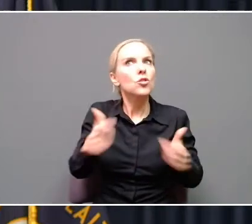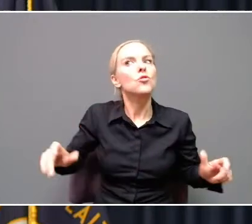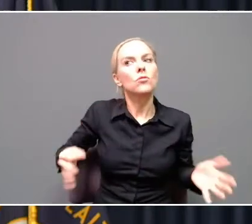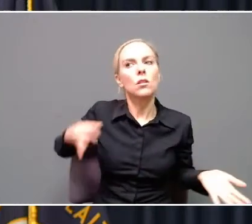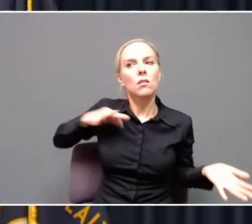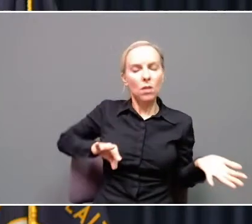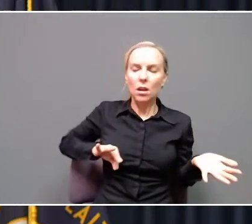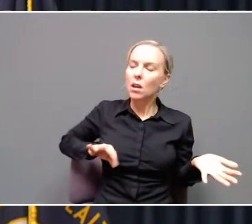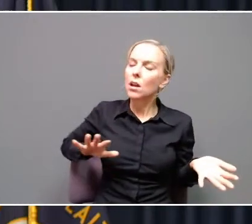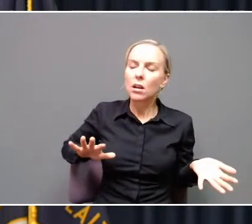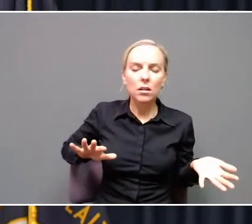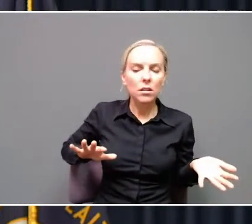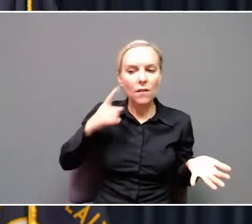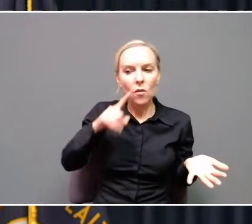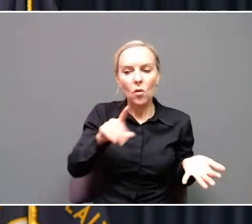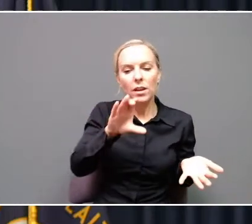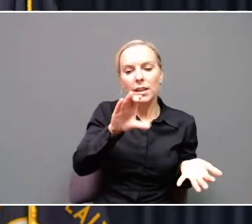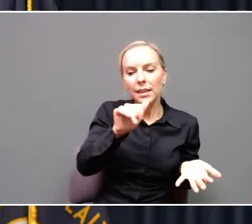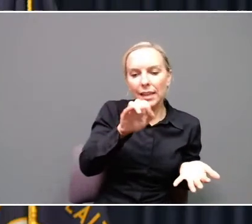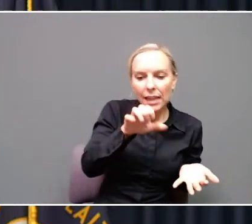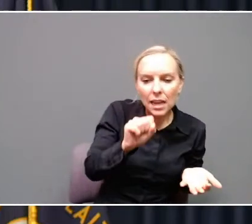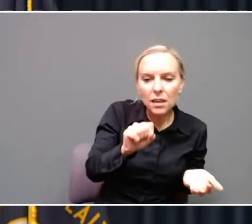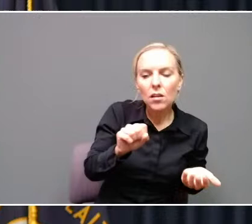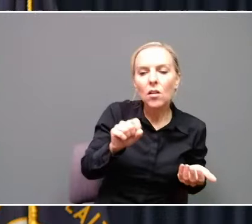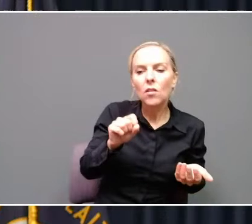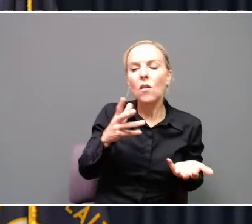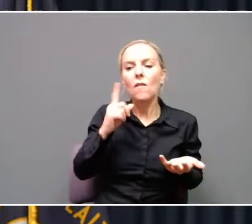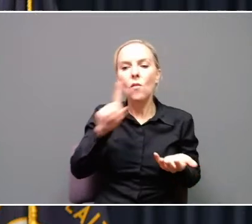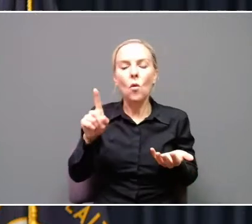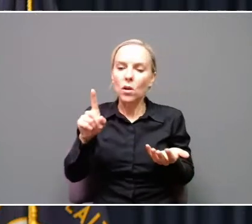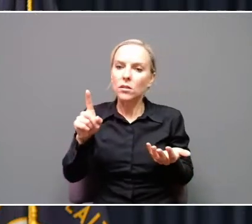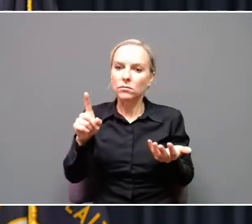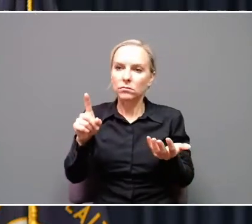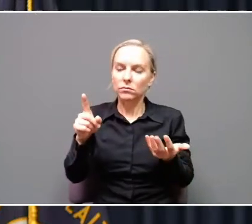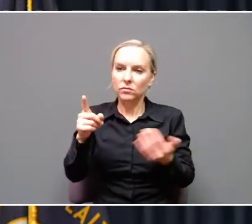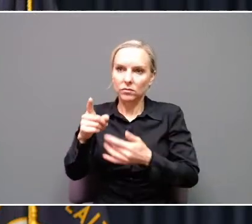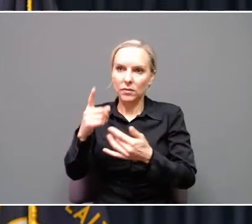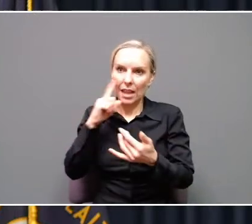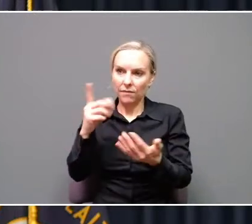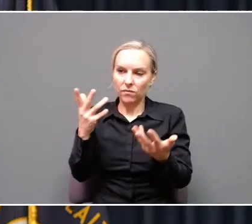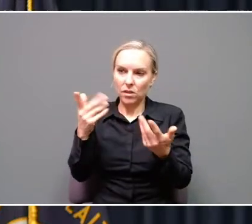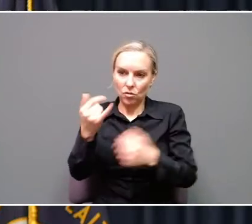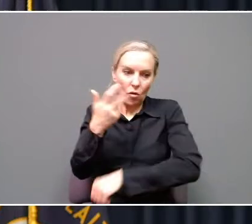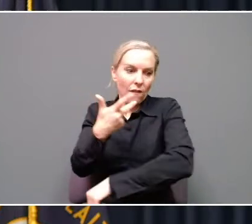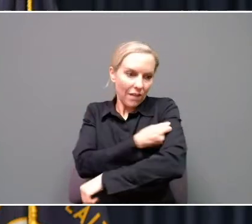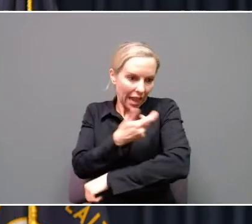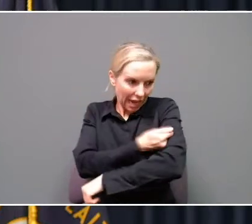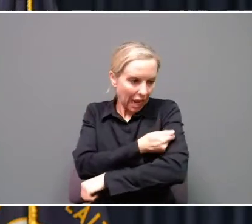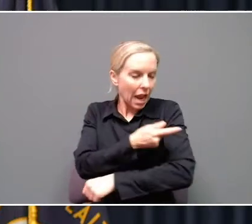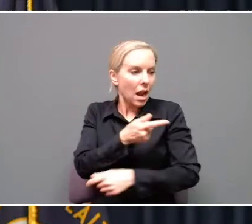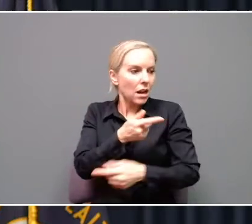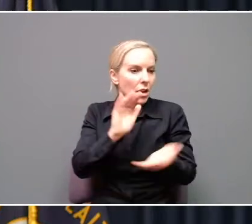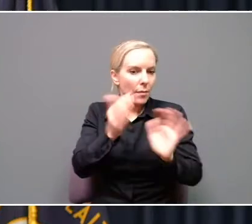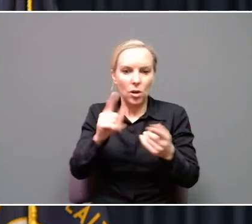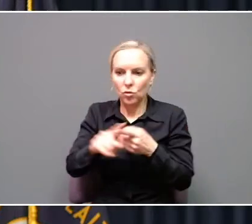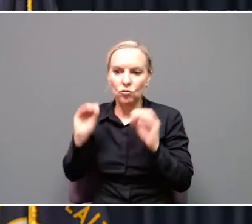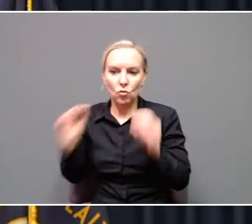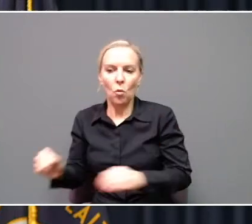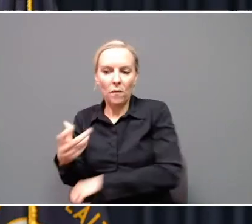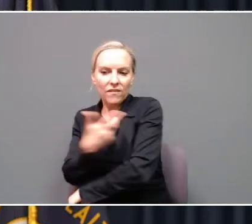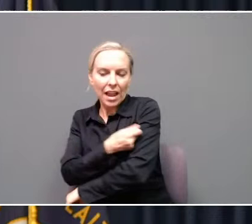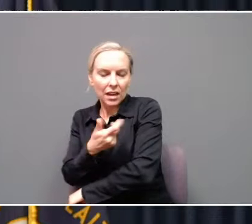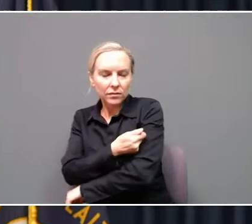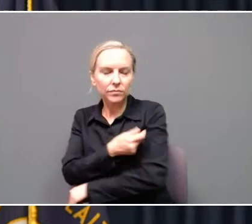of cases, in terms of overall outcomes if you are vaccinated versus not vaccinated. I actually had somebody